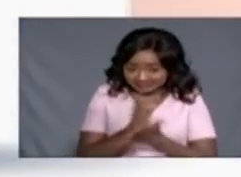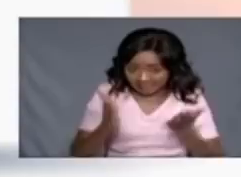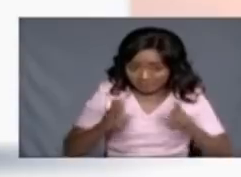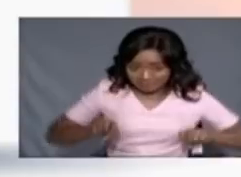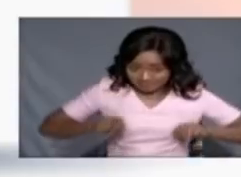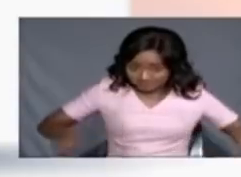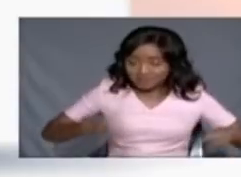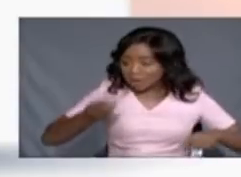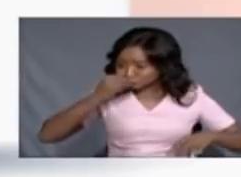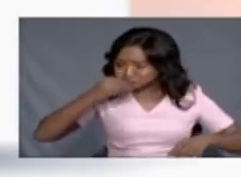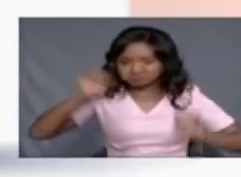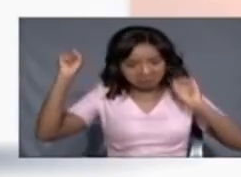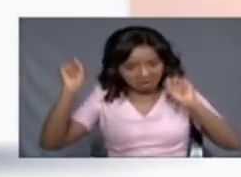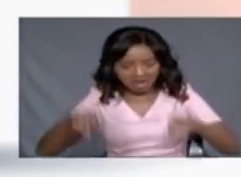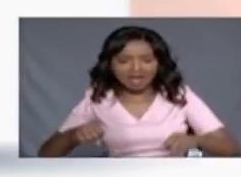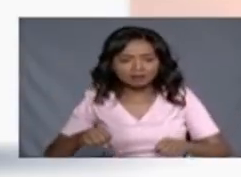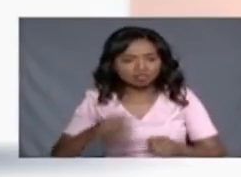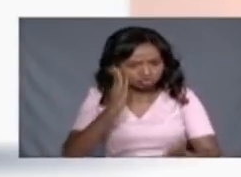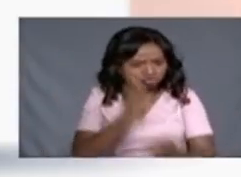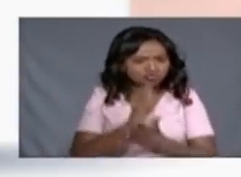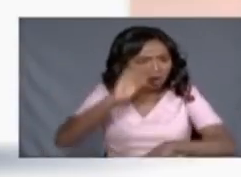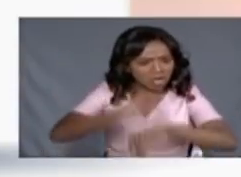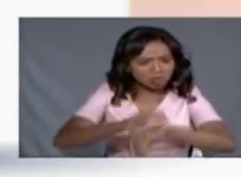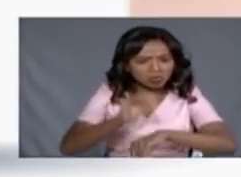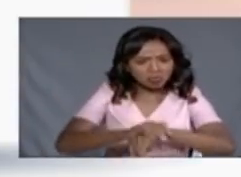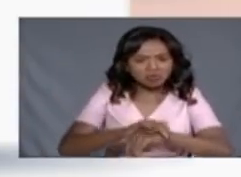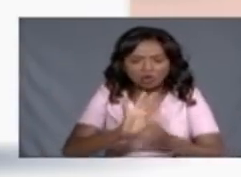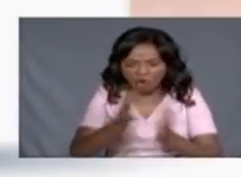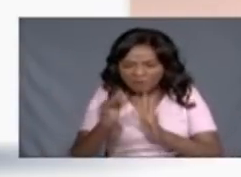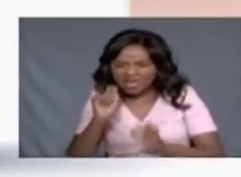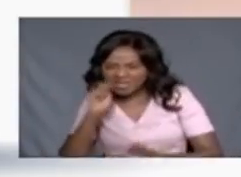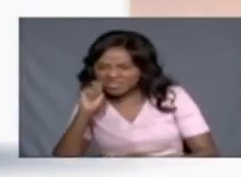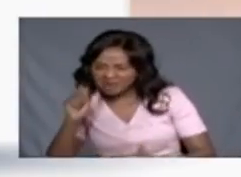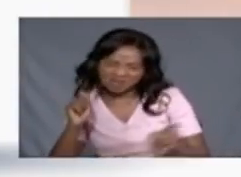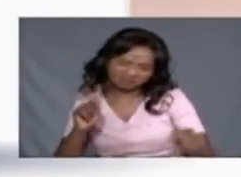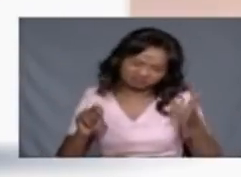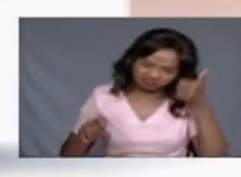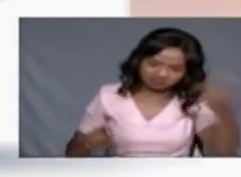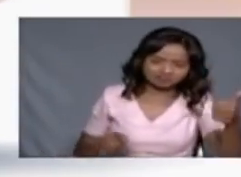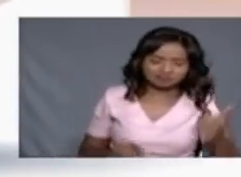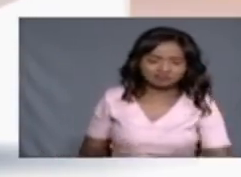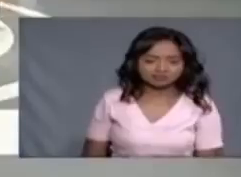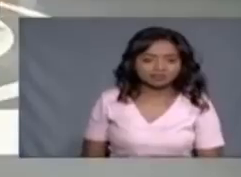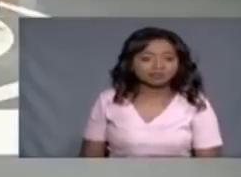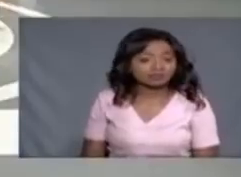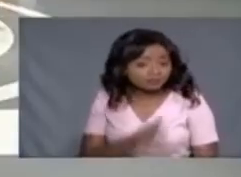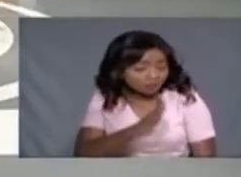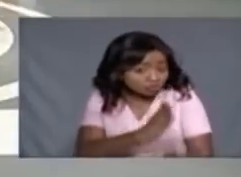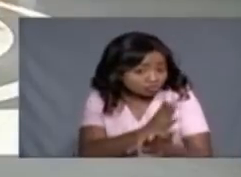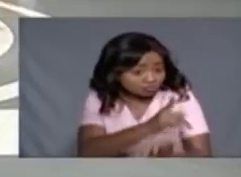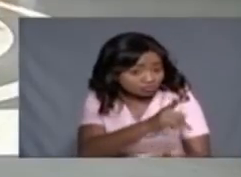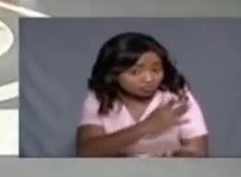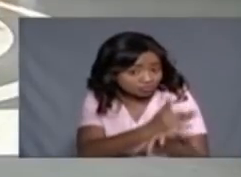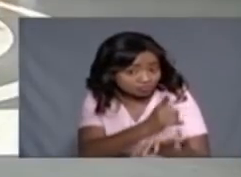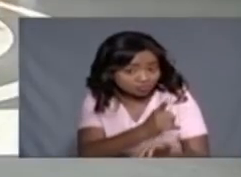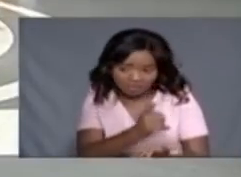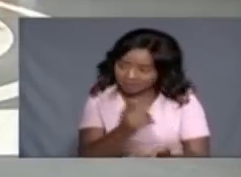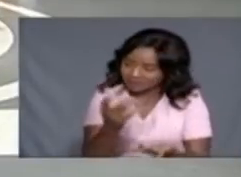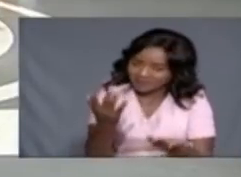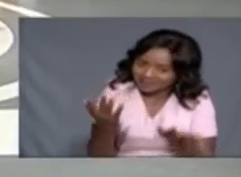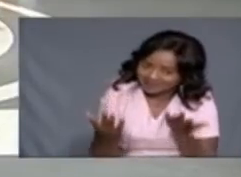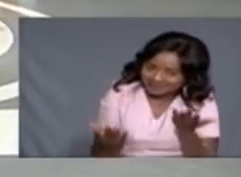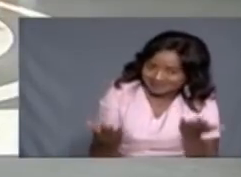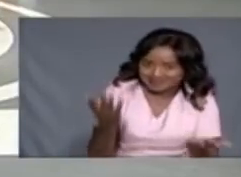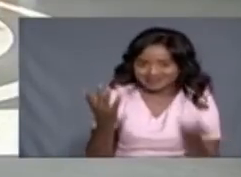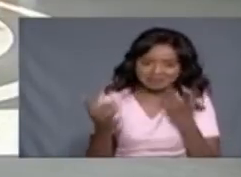edible. In fact, they're higher in protein than meat. Dr. Ari, can you confirm that? Well, not really, but they